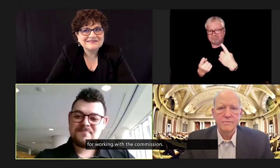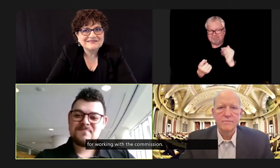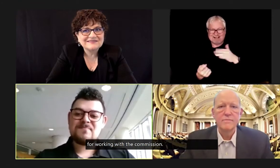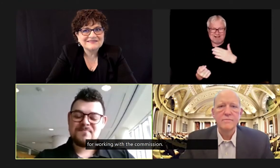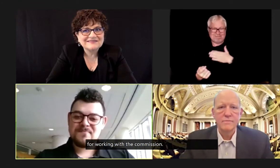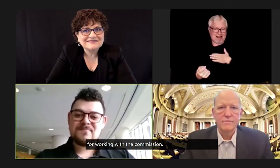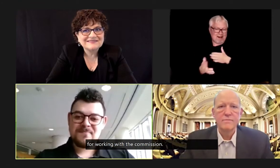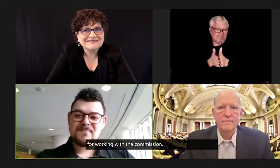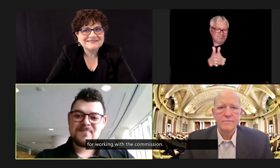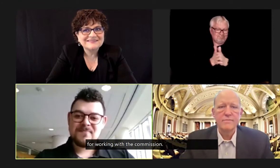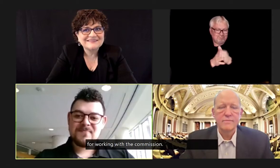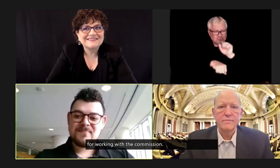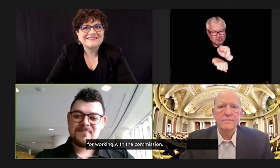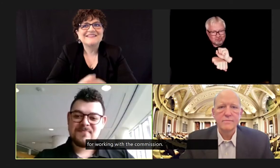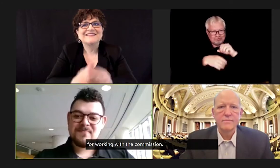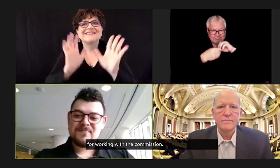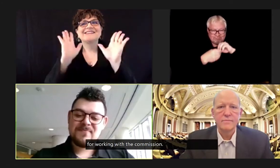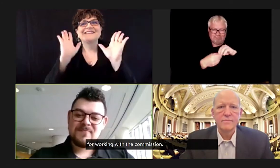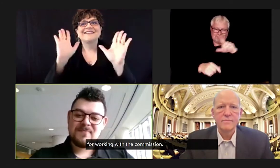legislation.